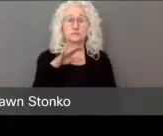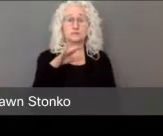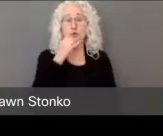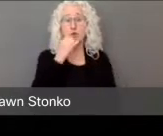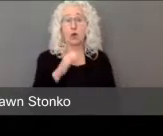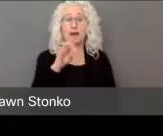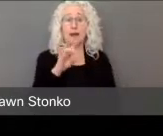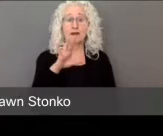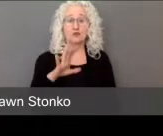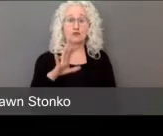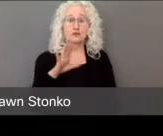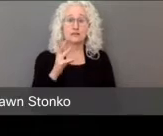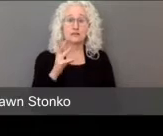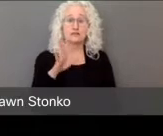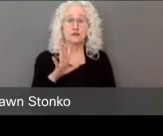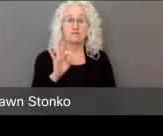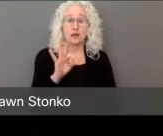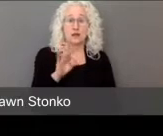800-659-2955.